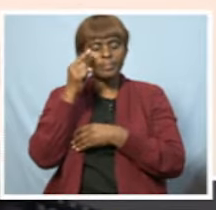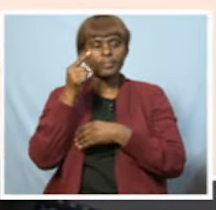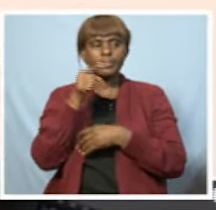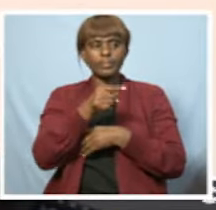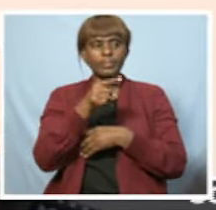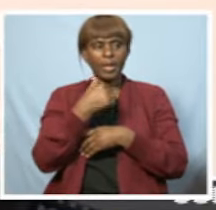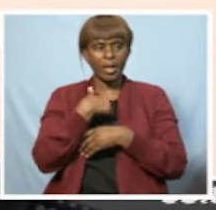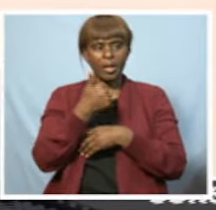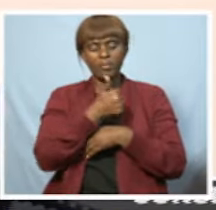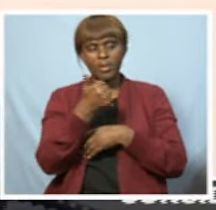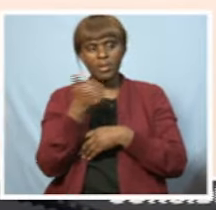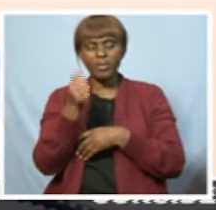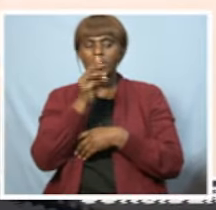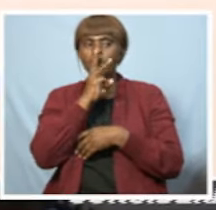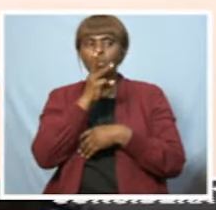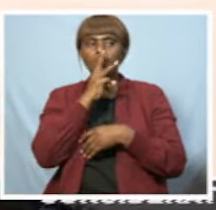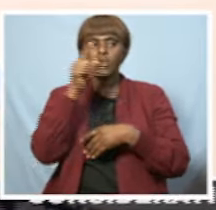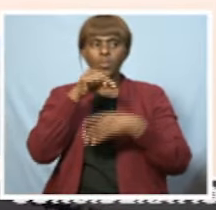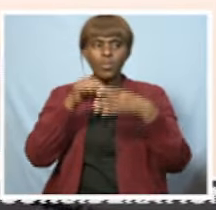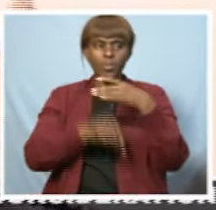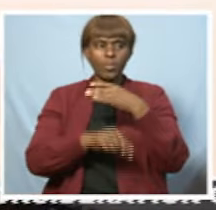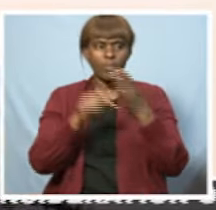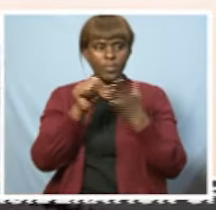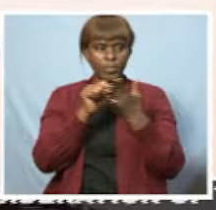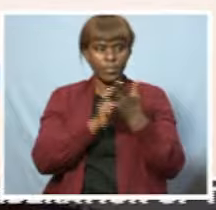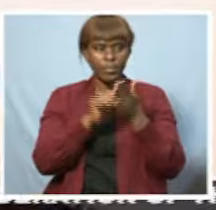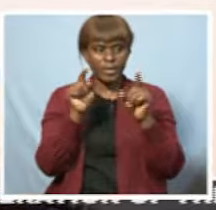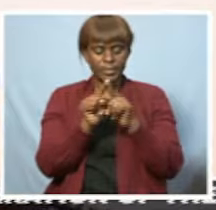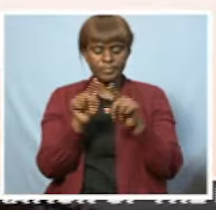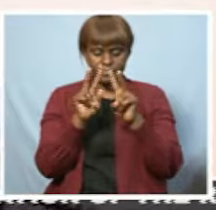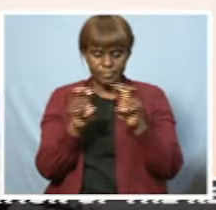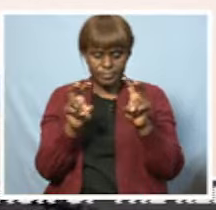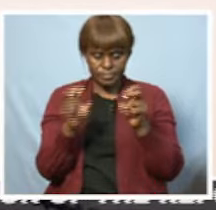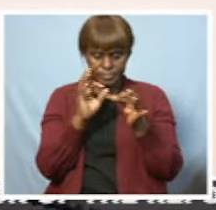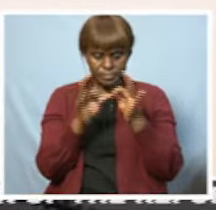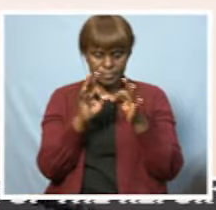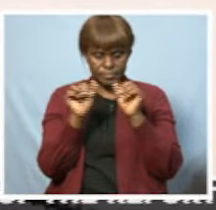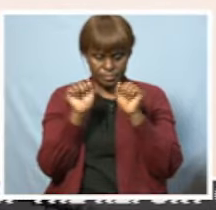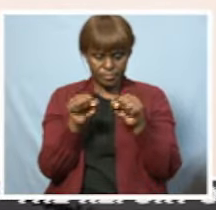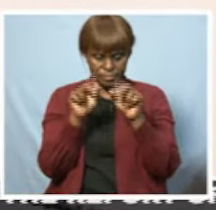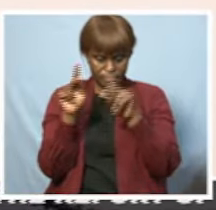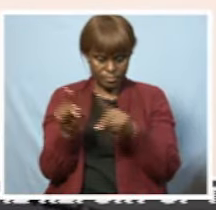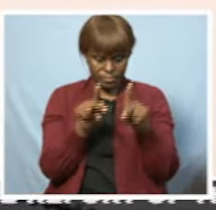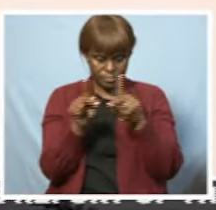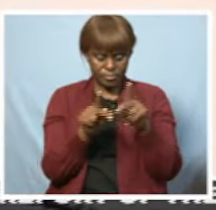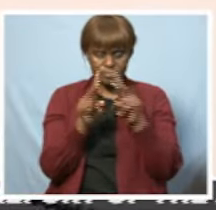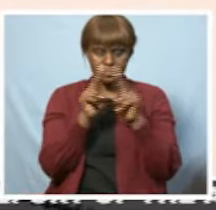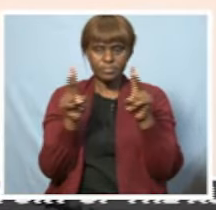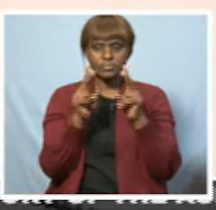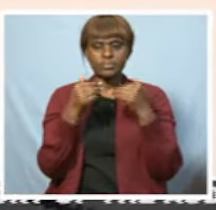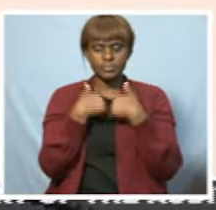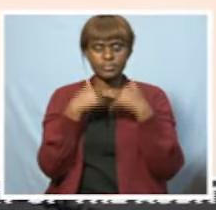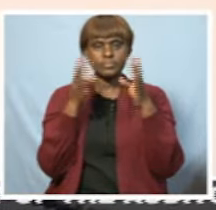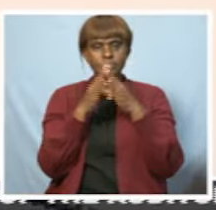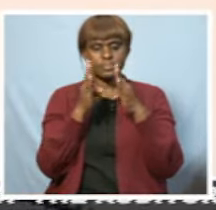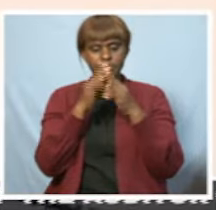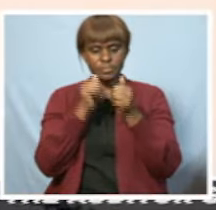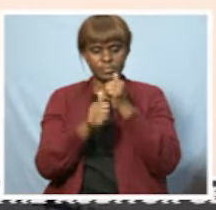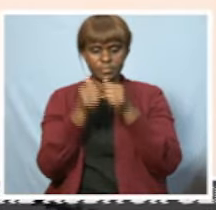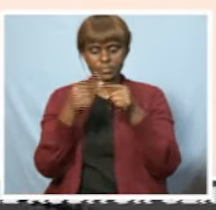is existing borehole that we can try test and check through if it's able to perform. So there was meetings that were held